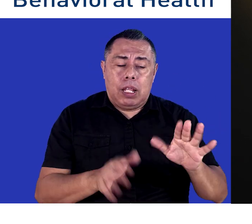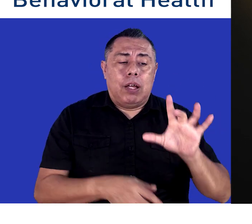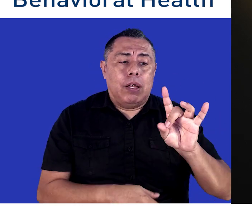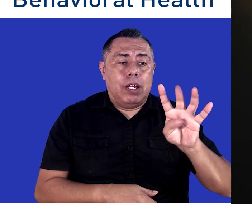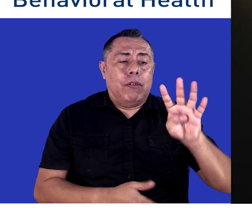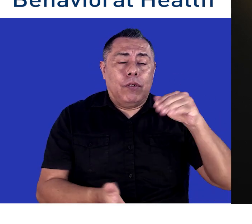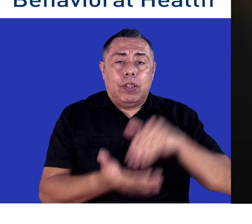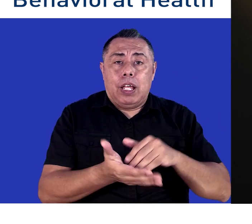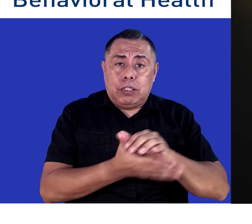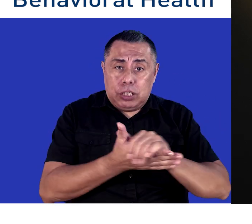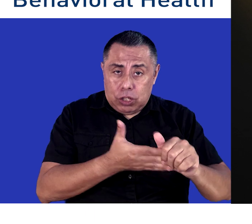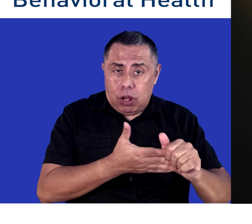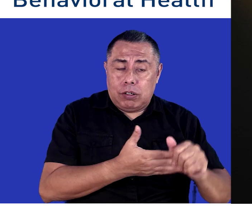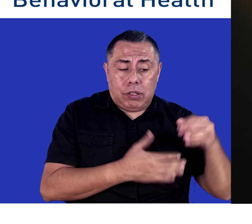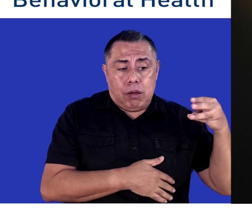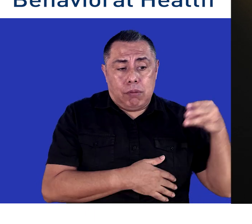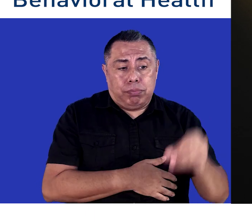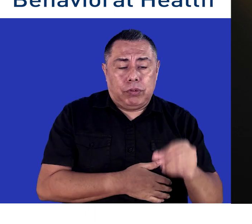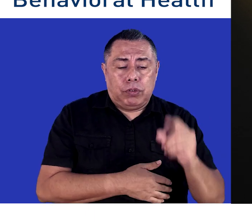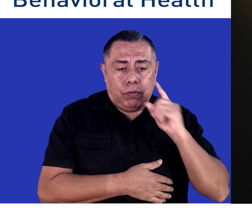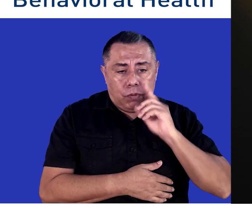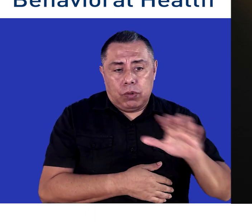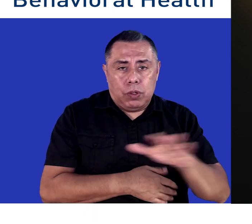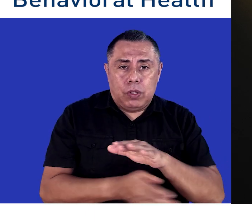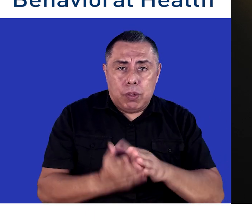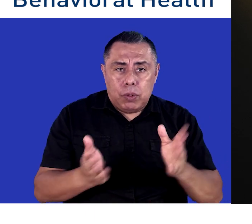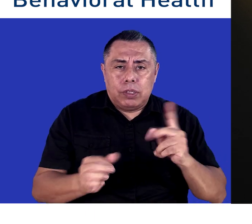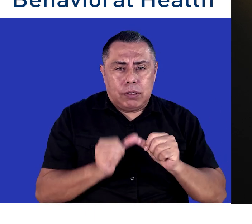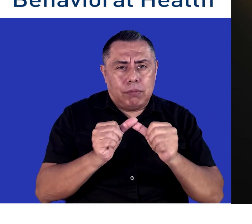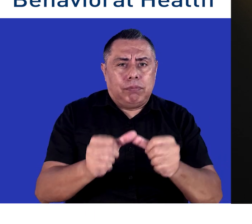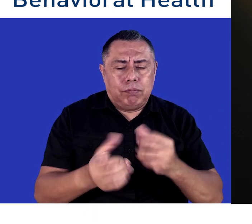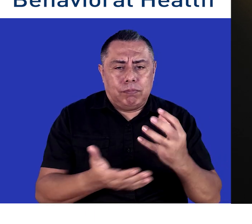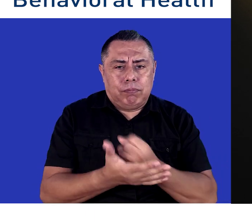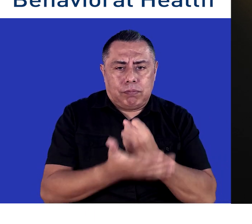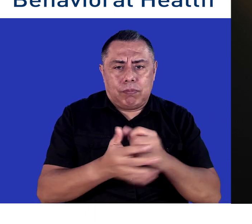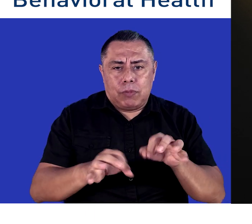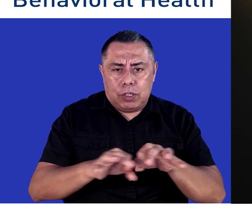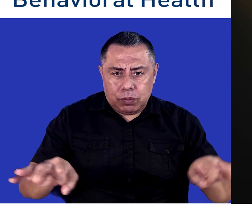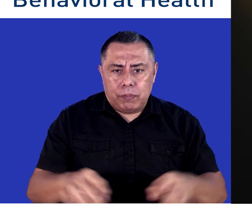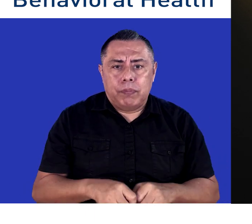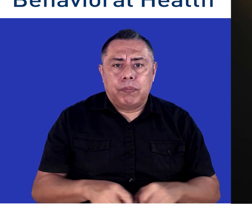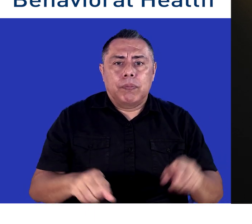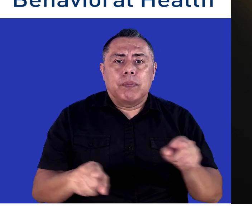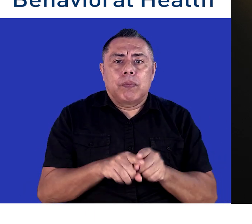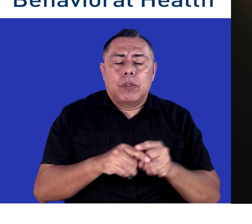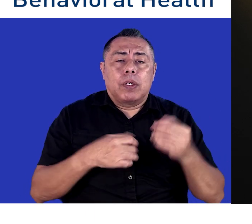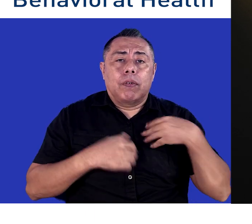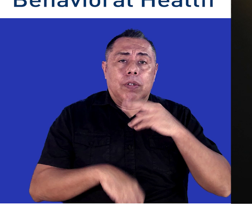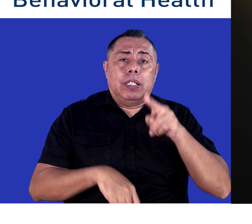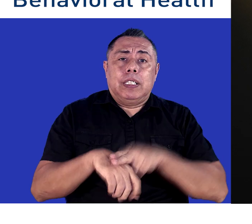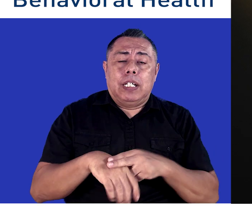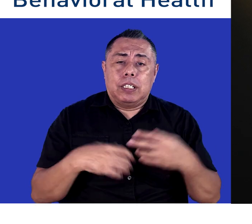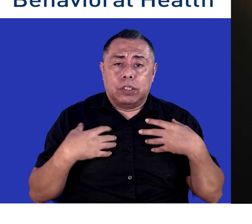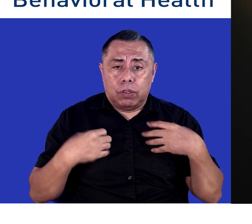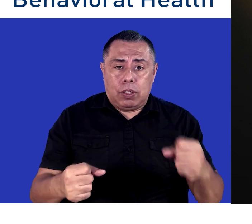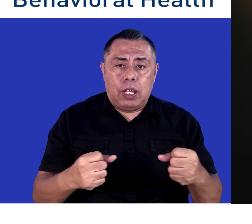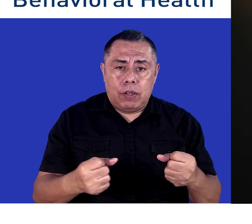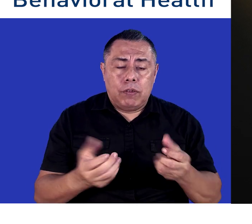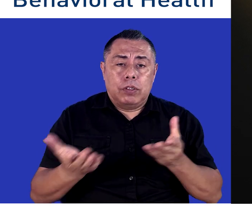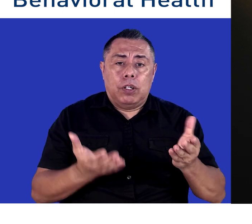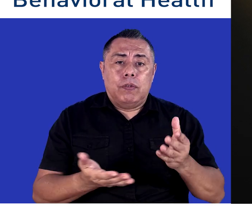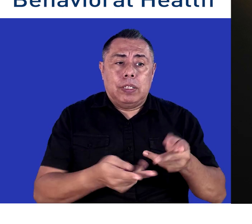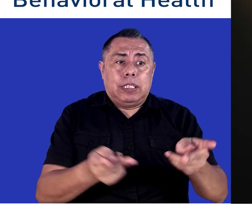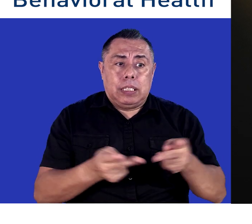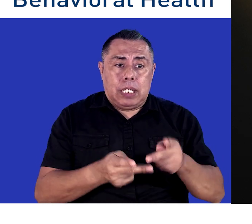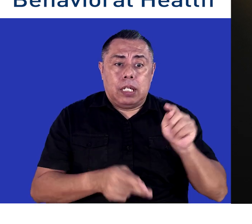$84,000 to advance knowledge or earn a certificate or degree. 7 more department clinics were approved as National Health Service Corps